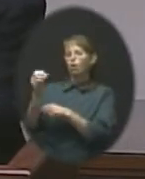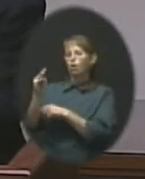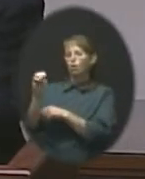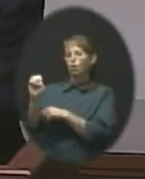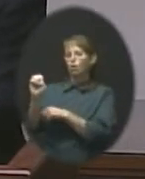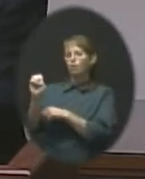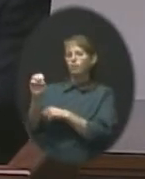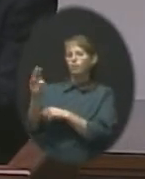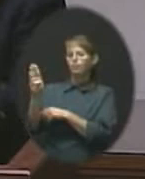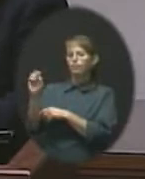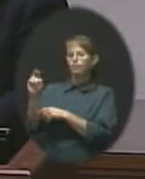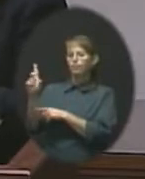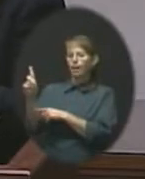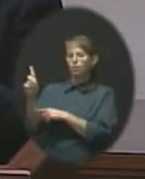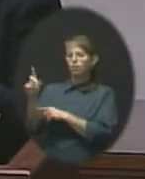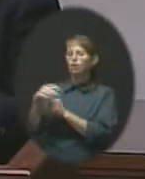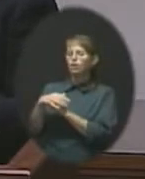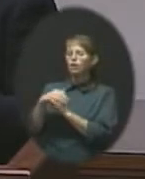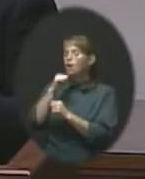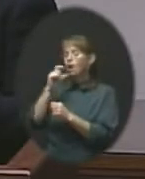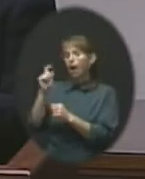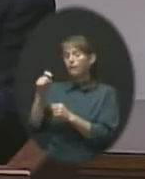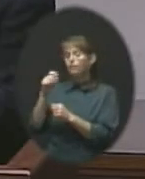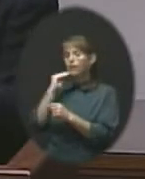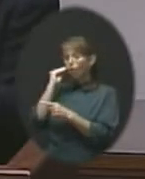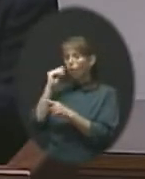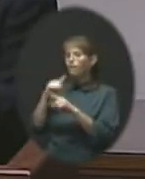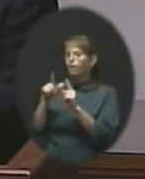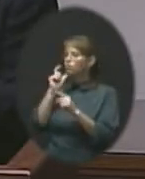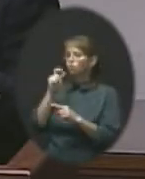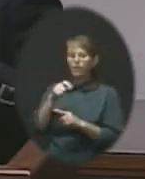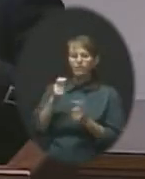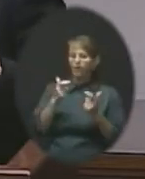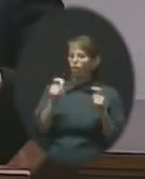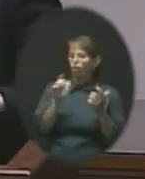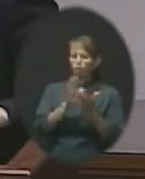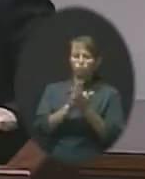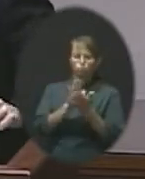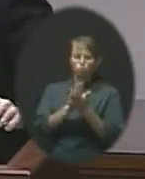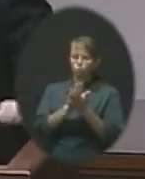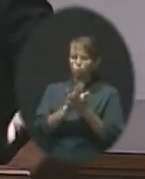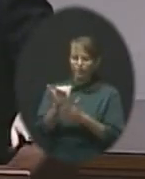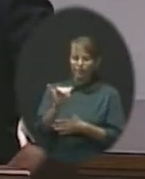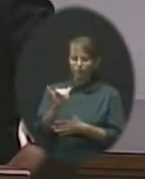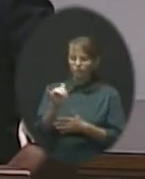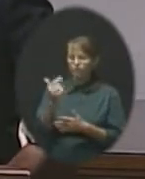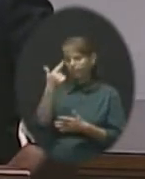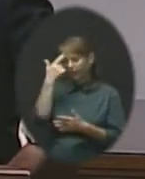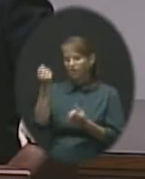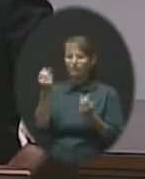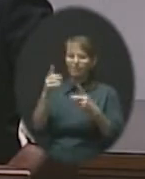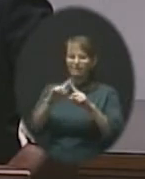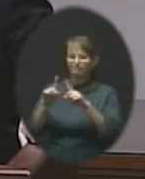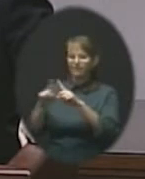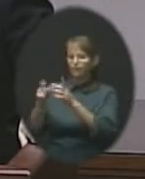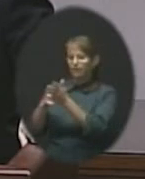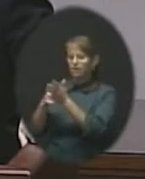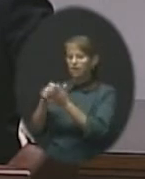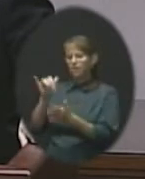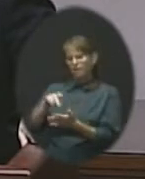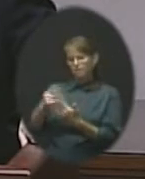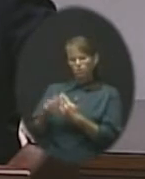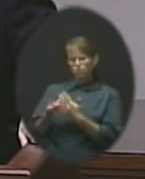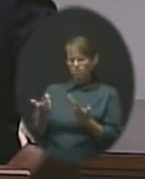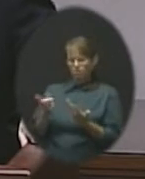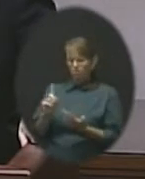home necessarily, but they need to not be at a large school campus for a variety of needs. So where's that program at now? Where are